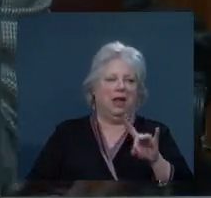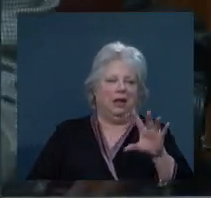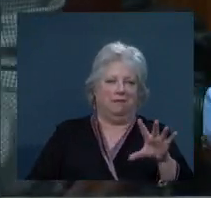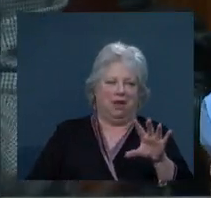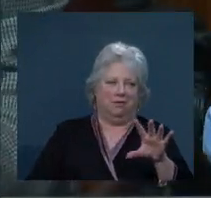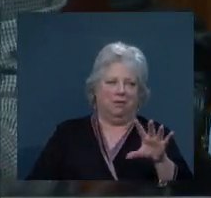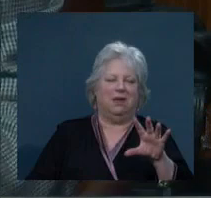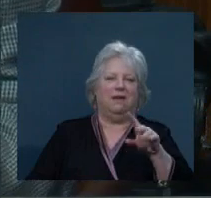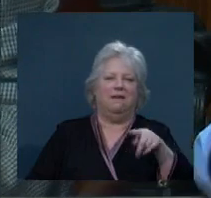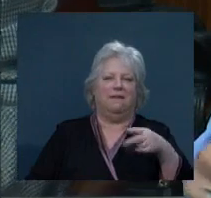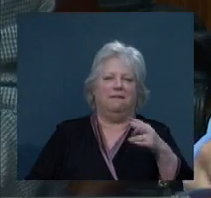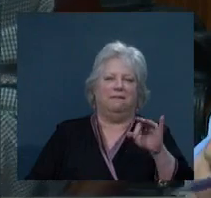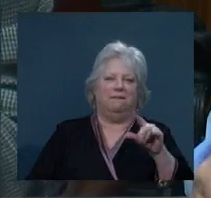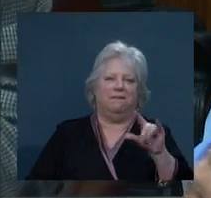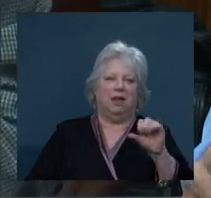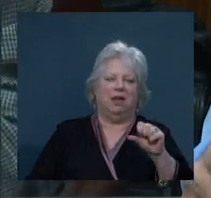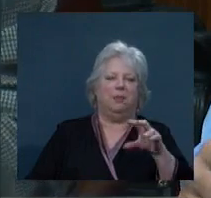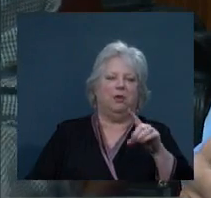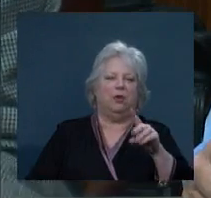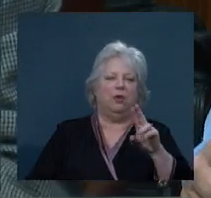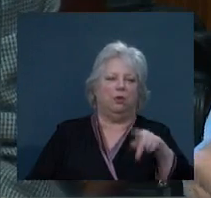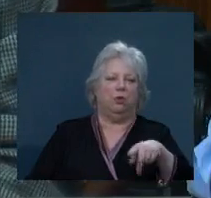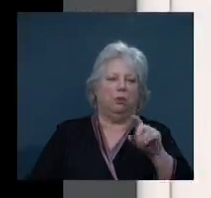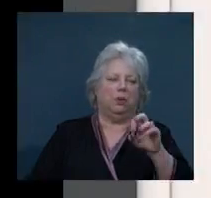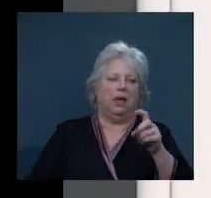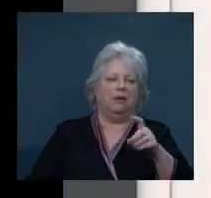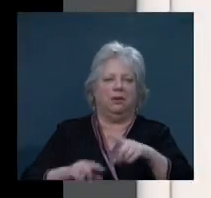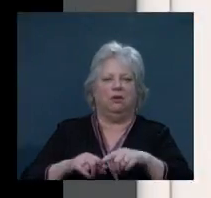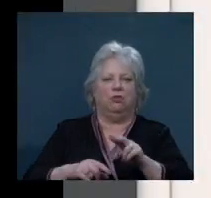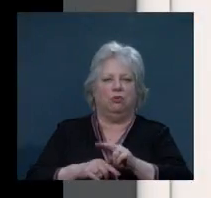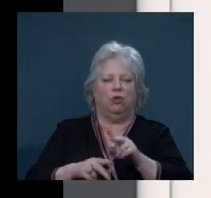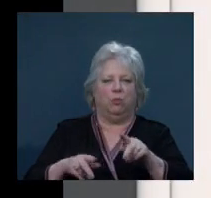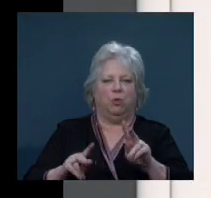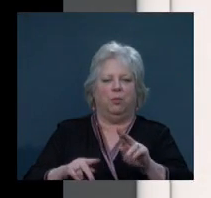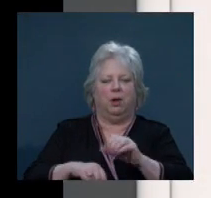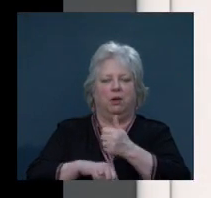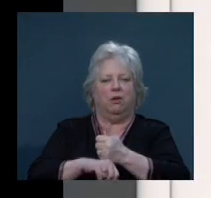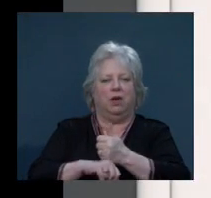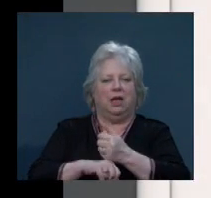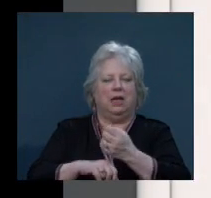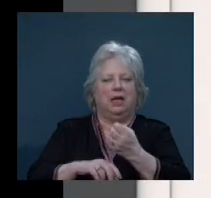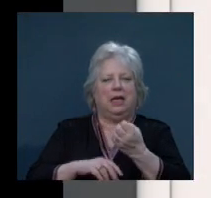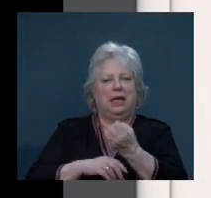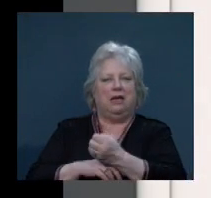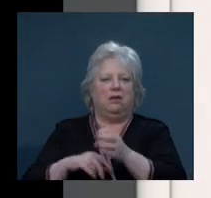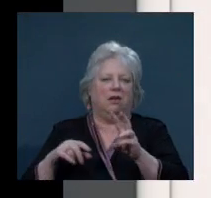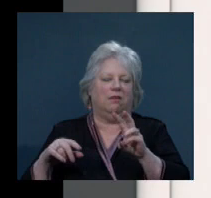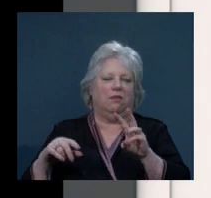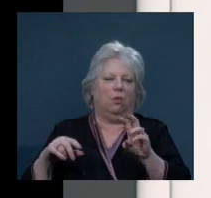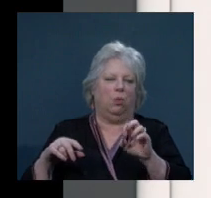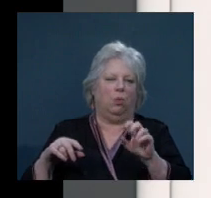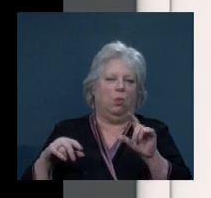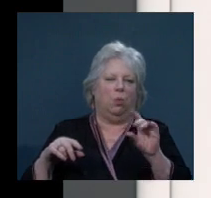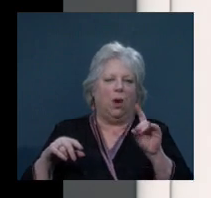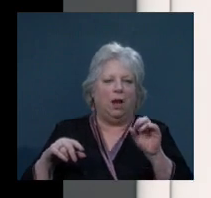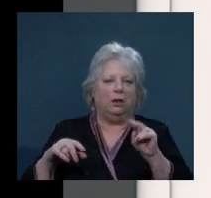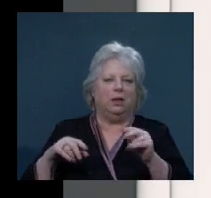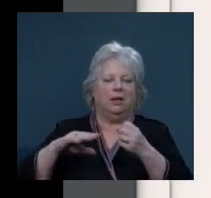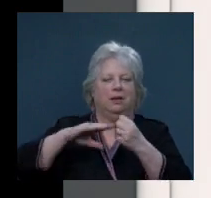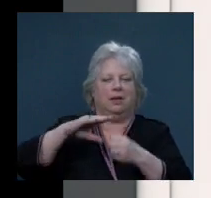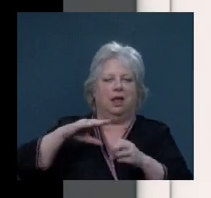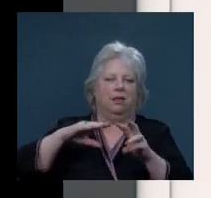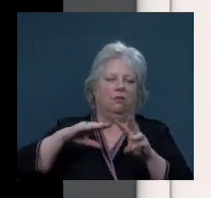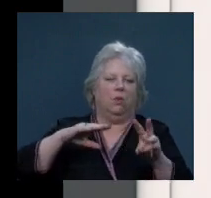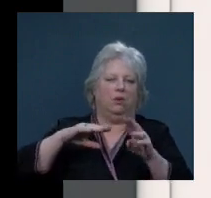Z9385, Phillips Duplexes Conditional Use Permit, located on the east side of Weldon Avenue, south of West